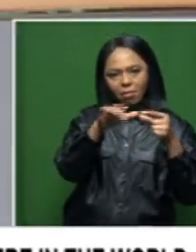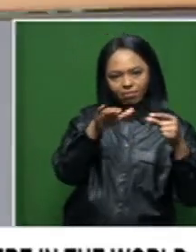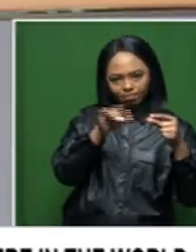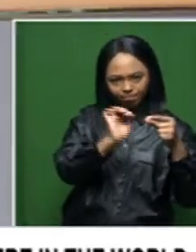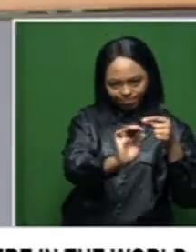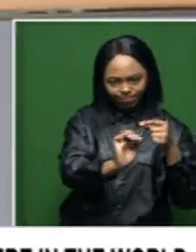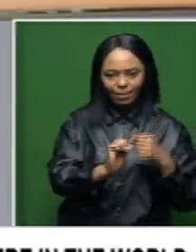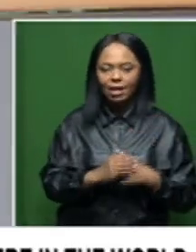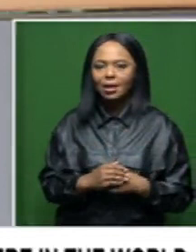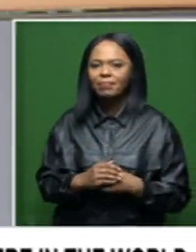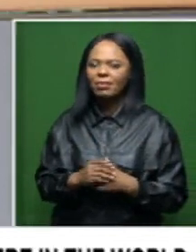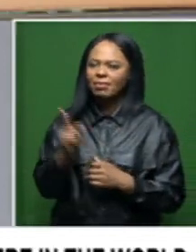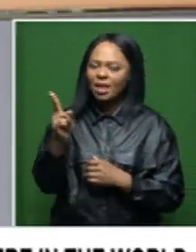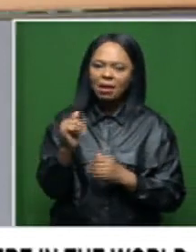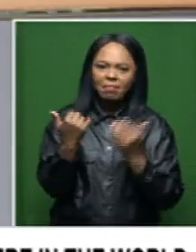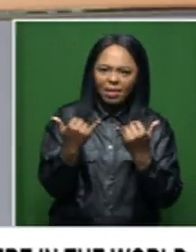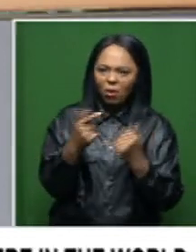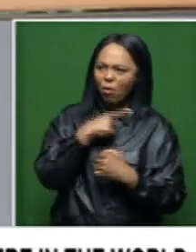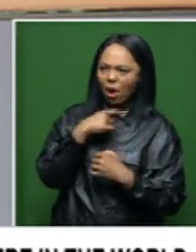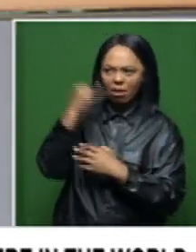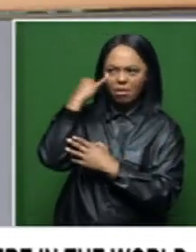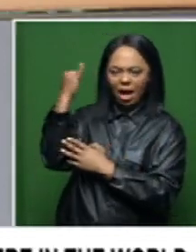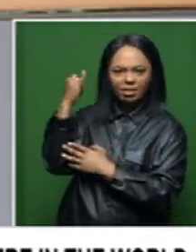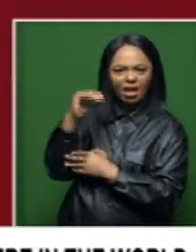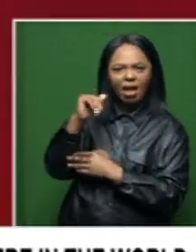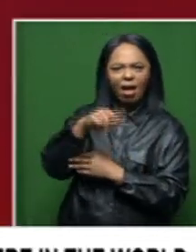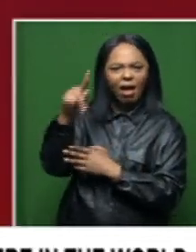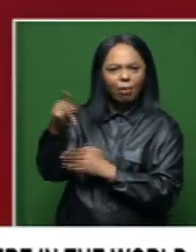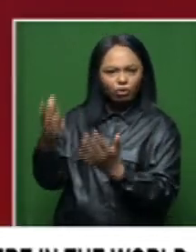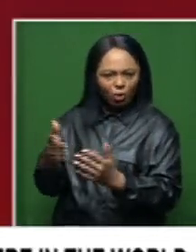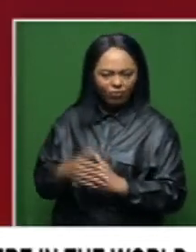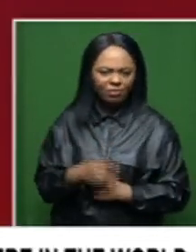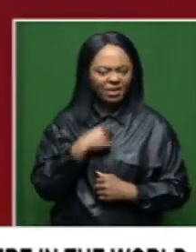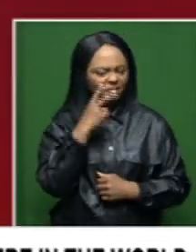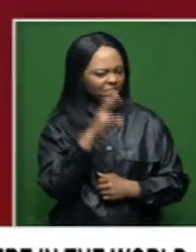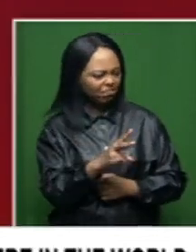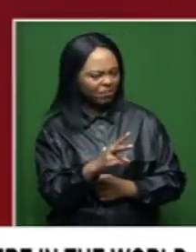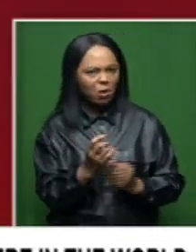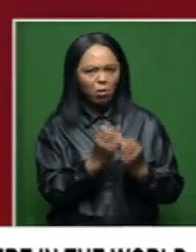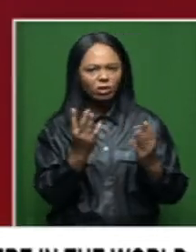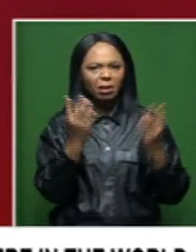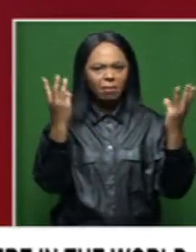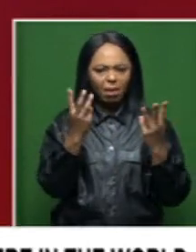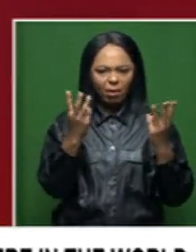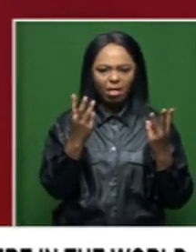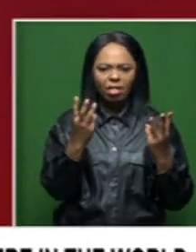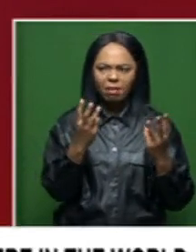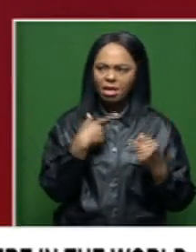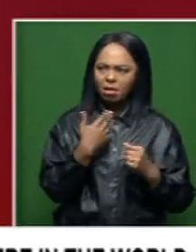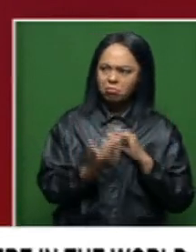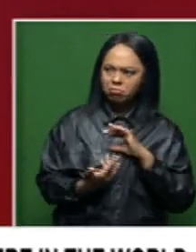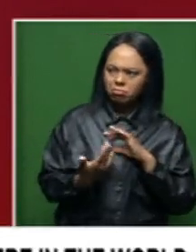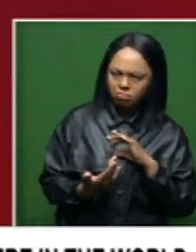in the market that necessitated an app of this nature? So I just looked at myself. There are a lot of people I